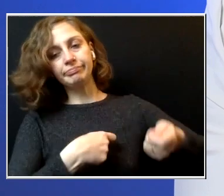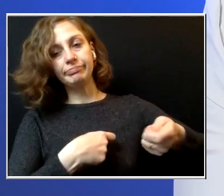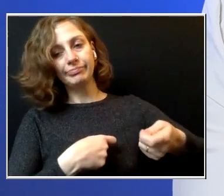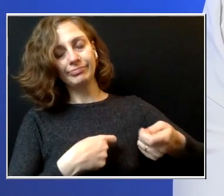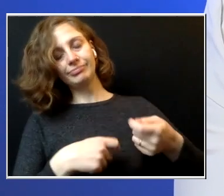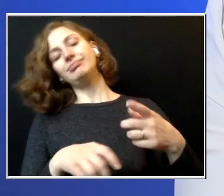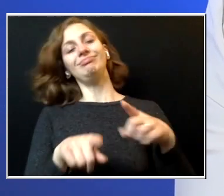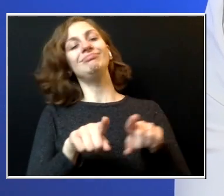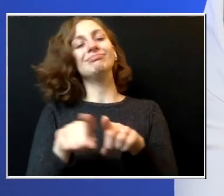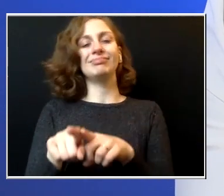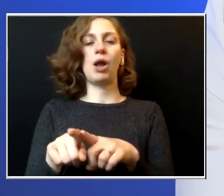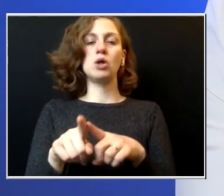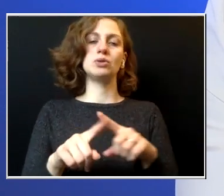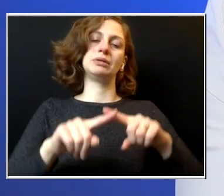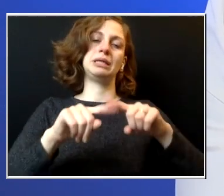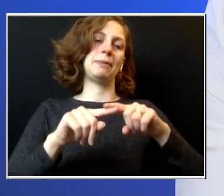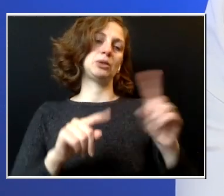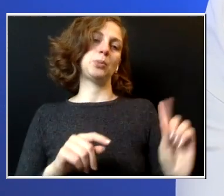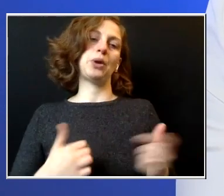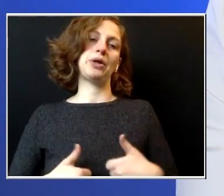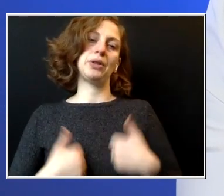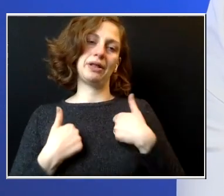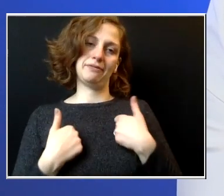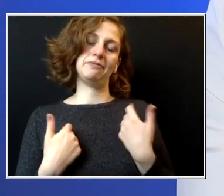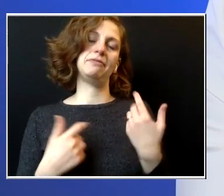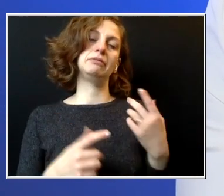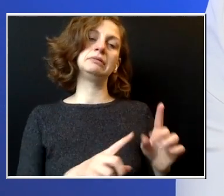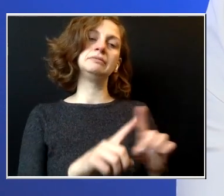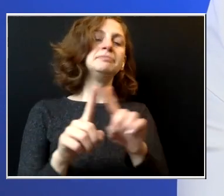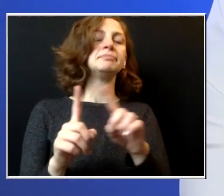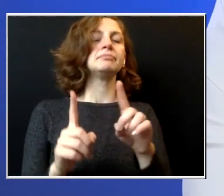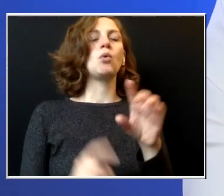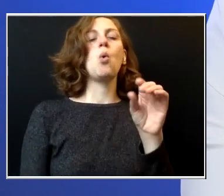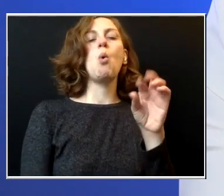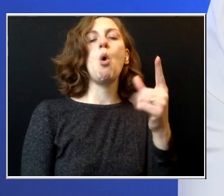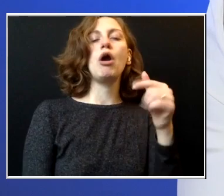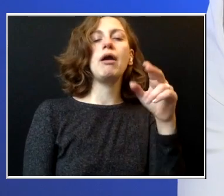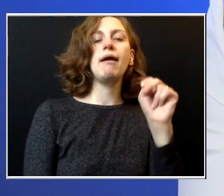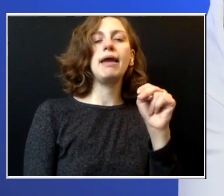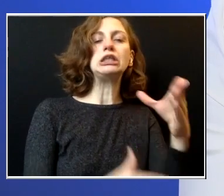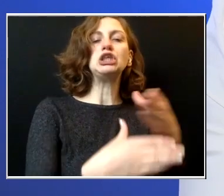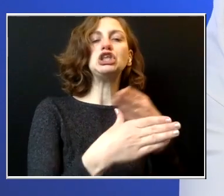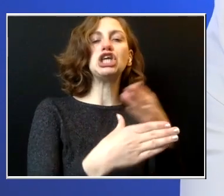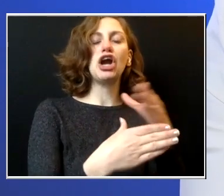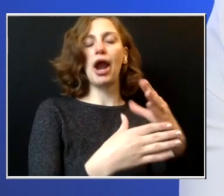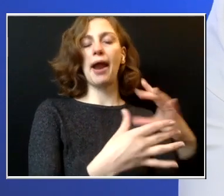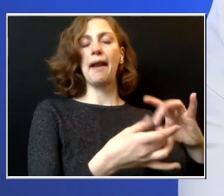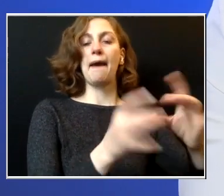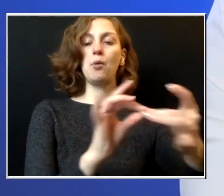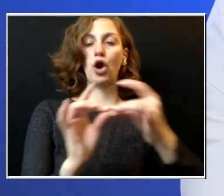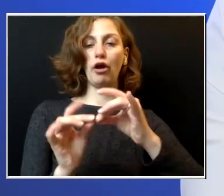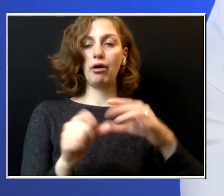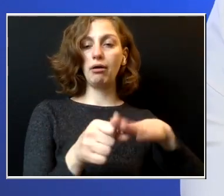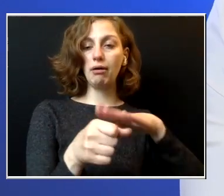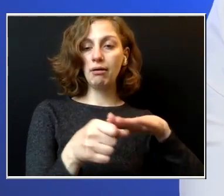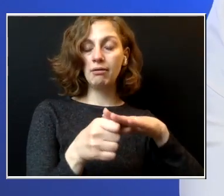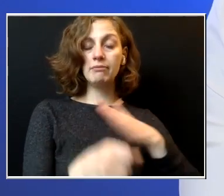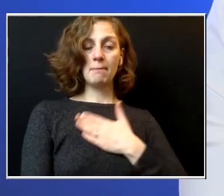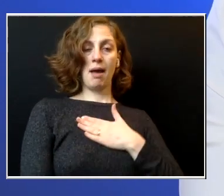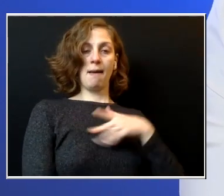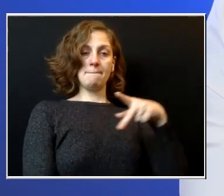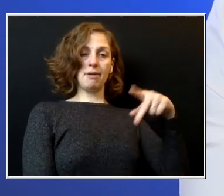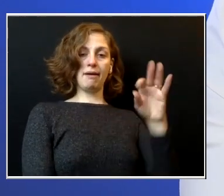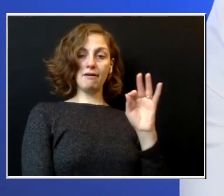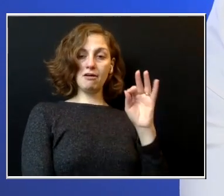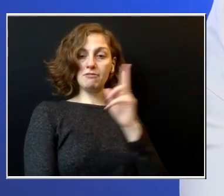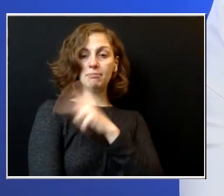there are different organ sharing network regions, and as it turns out for my pulmonary fibrosis patients, which probably different than for somebody